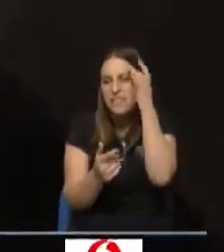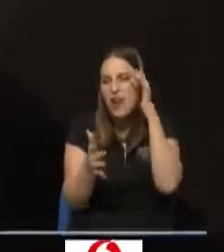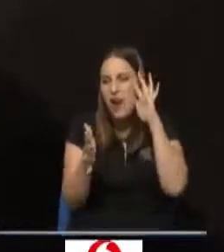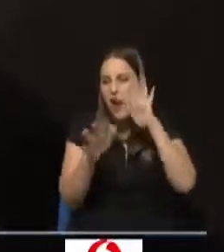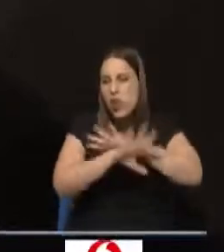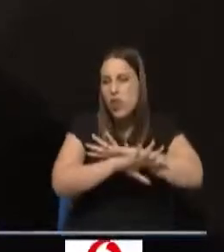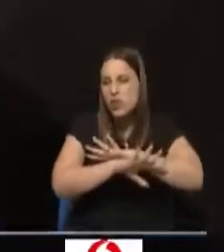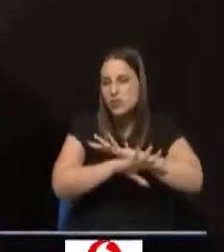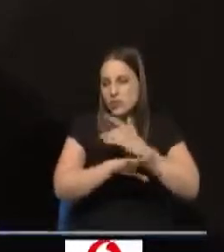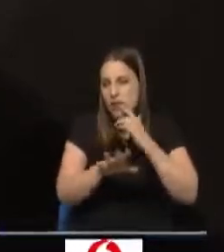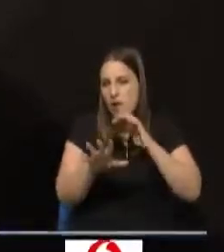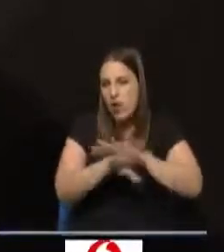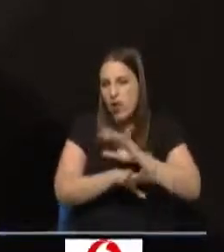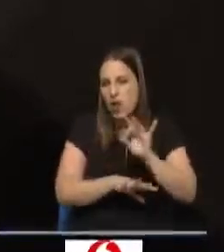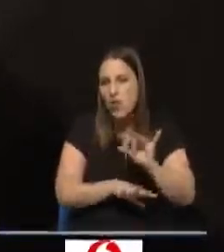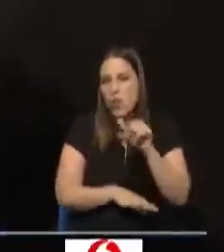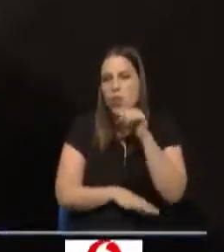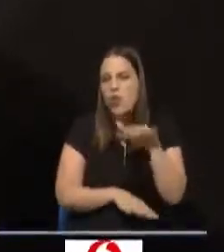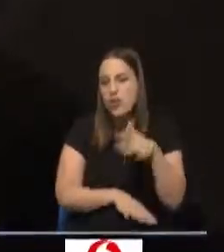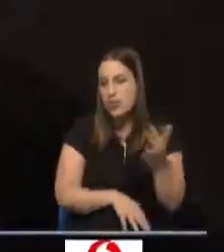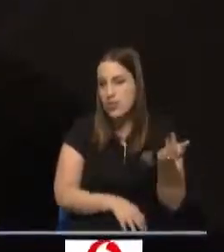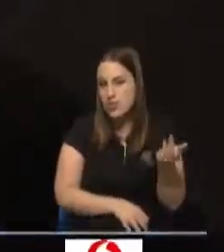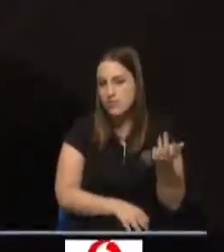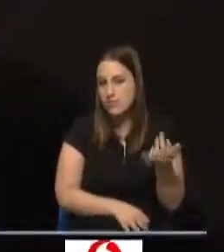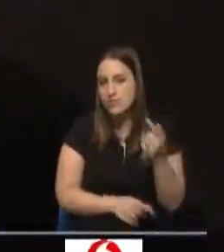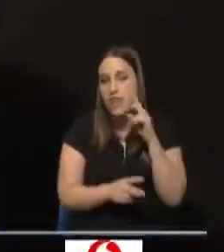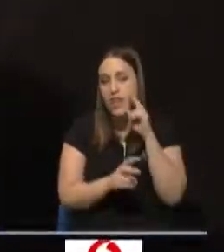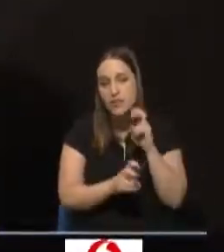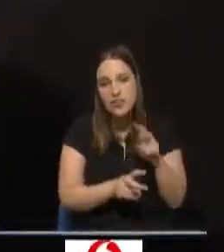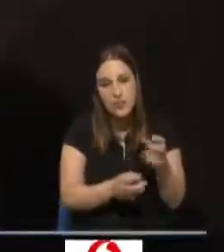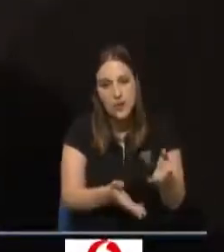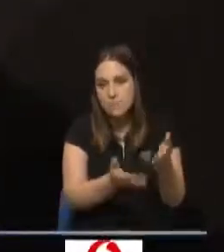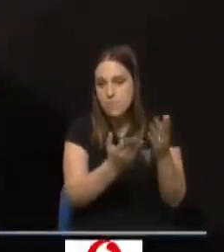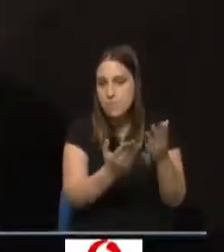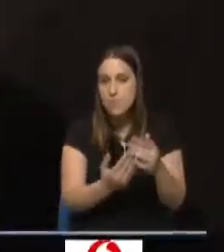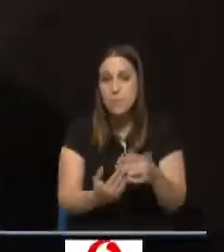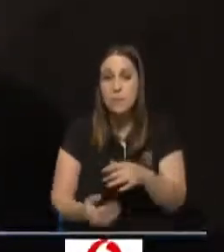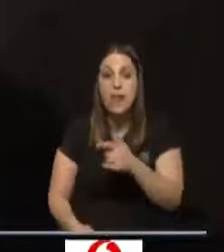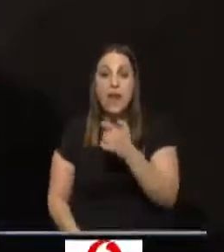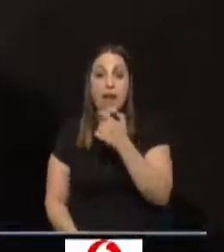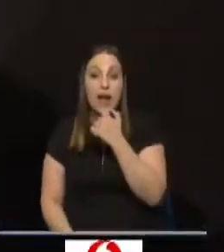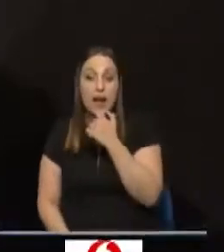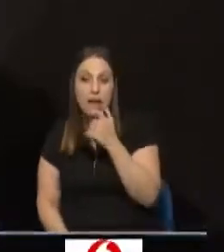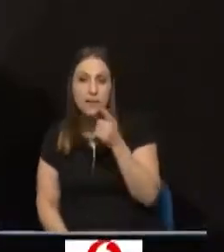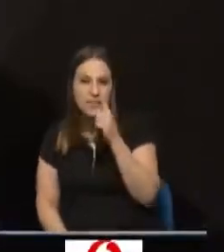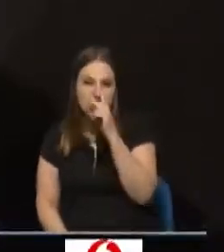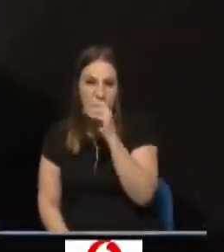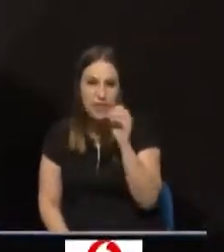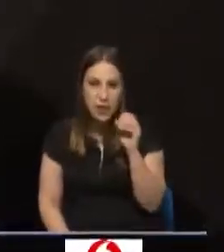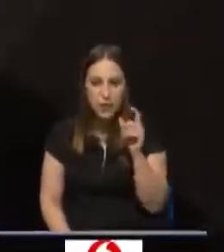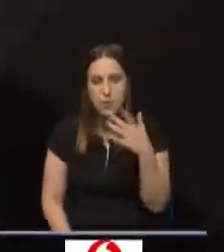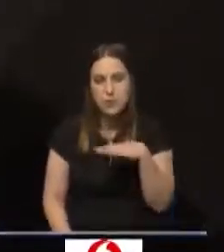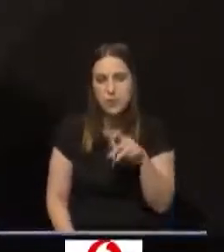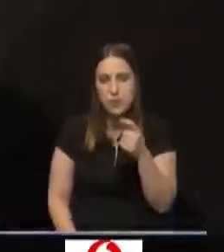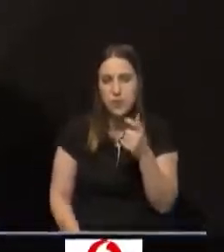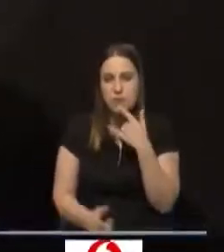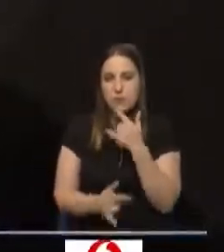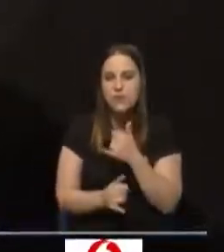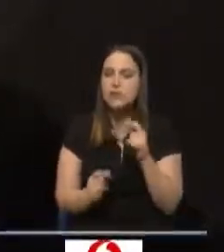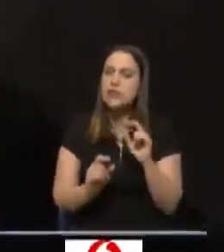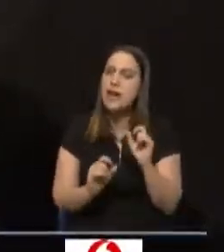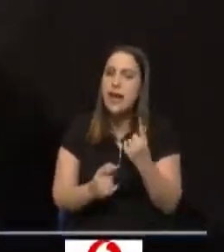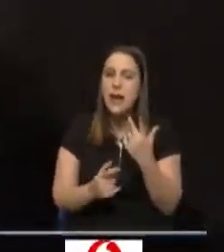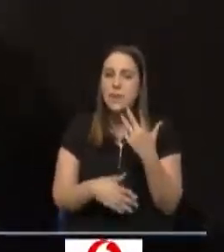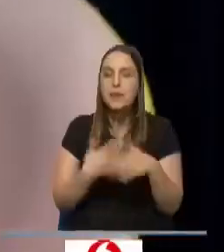It's very easy to disguise the locations. It's under investigation.